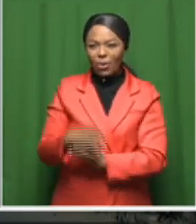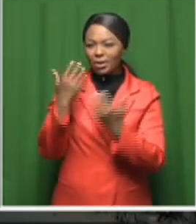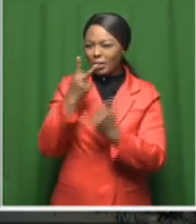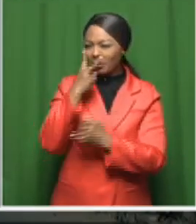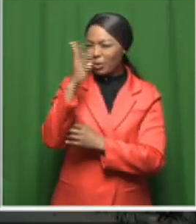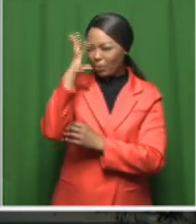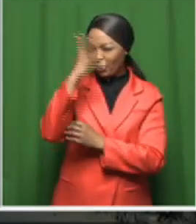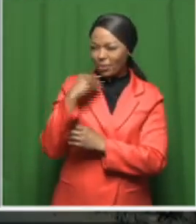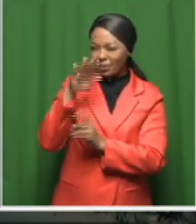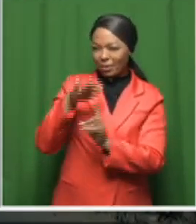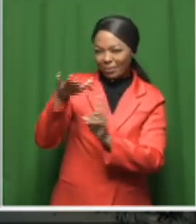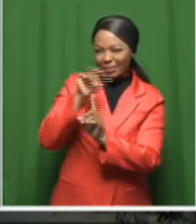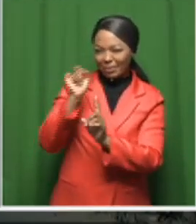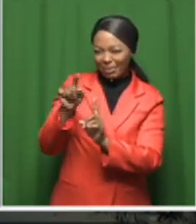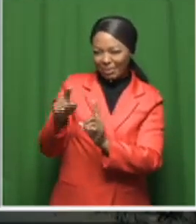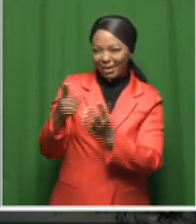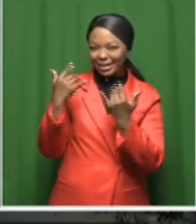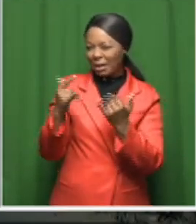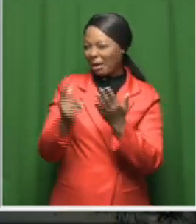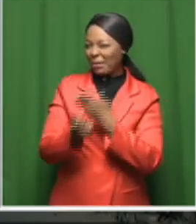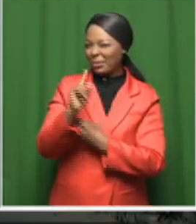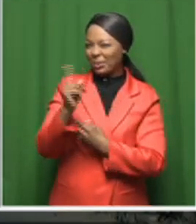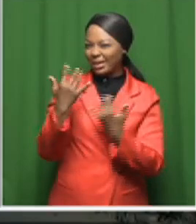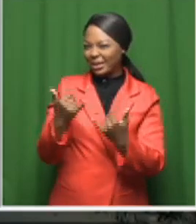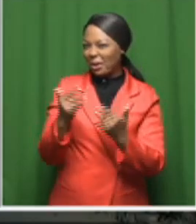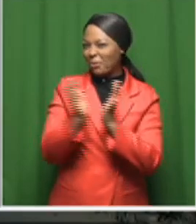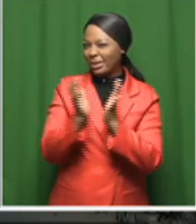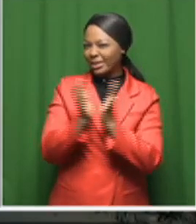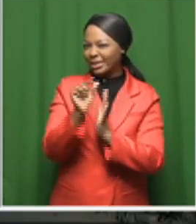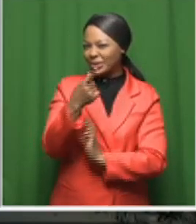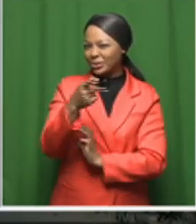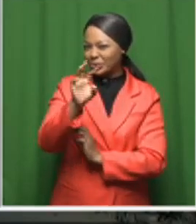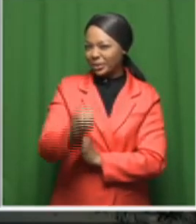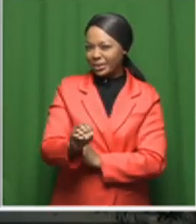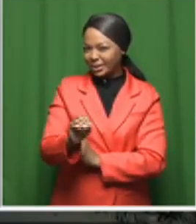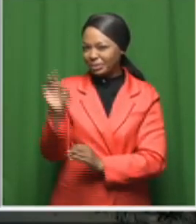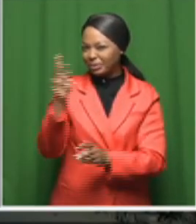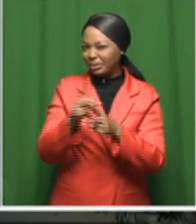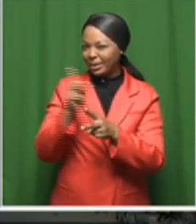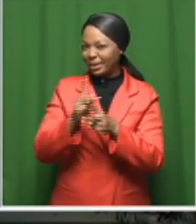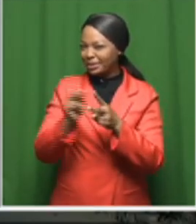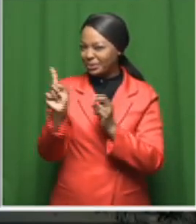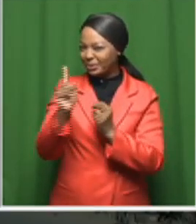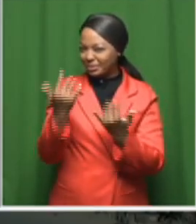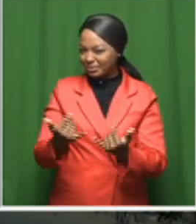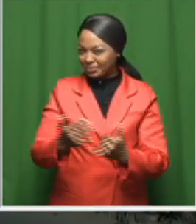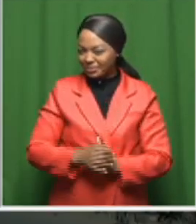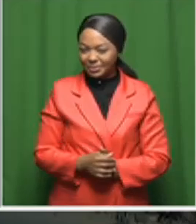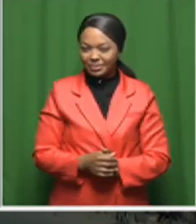as you continue to bring us that coverage there for this G20 ministerial science meeting?